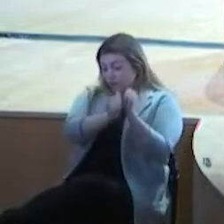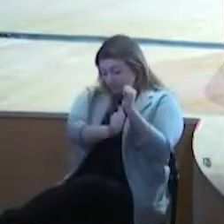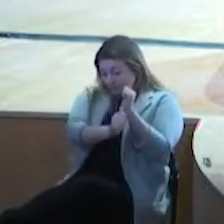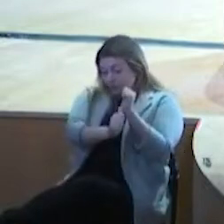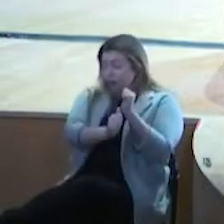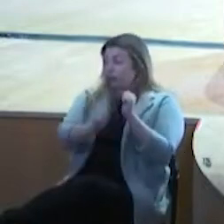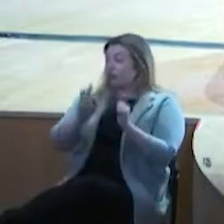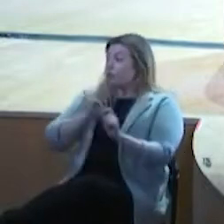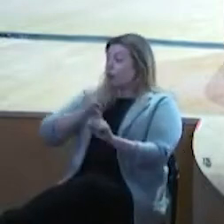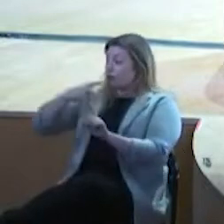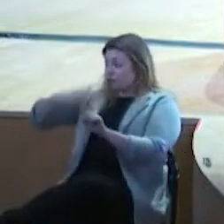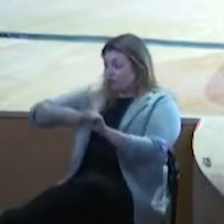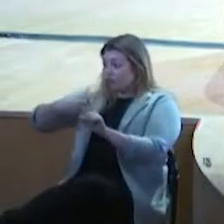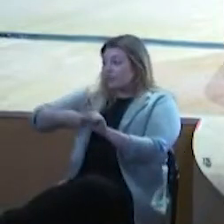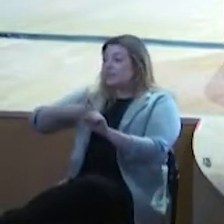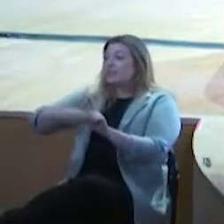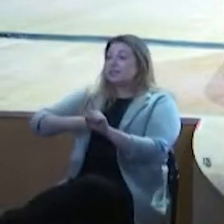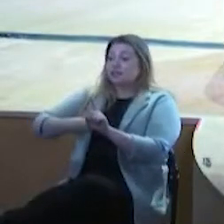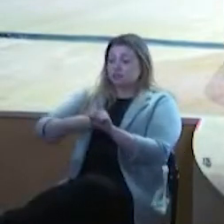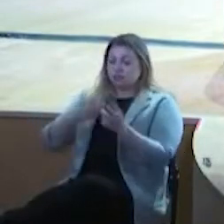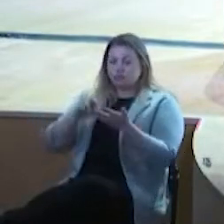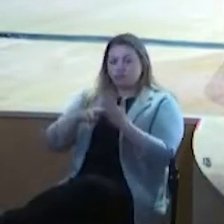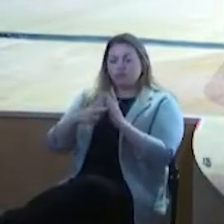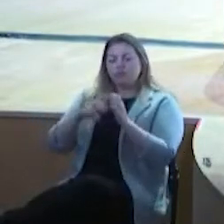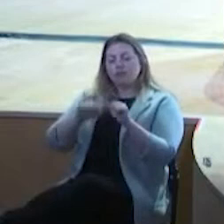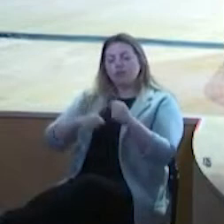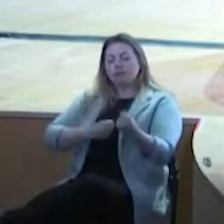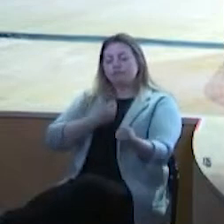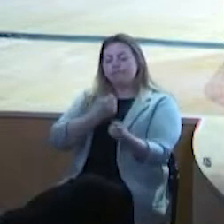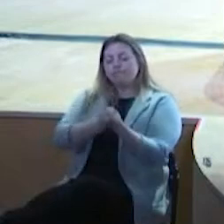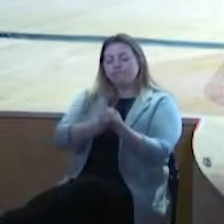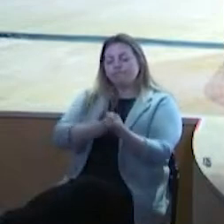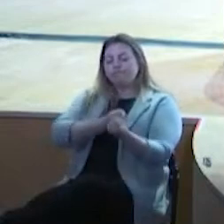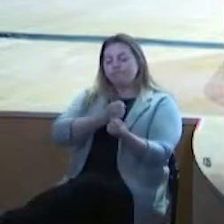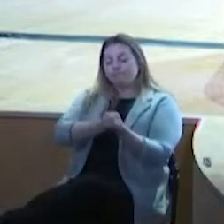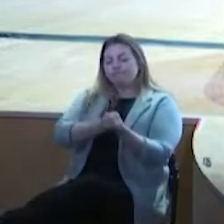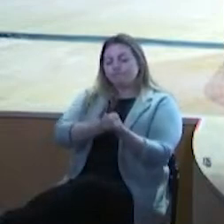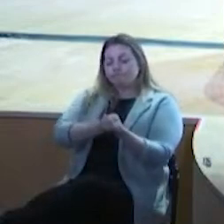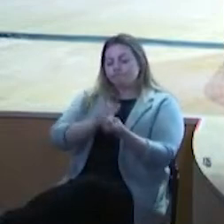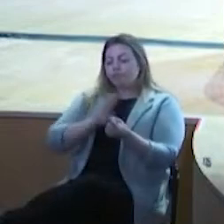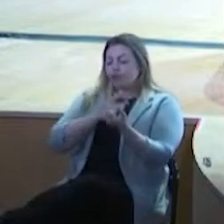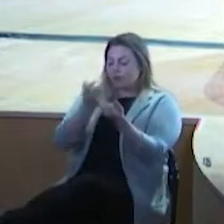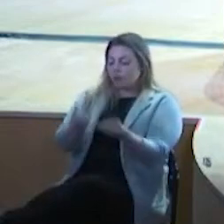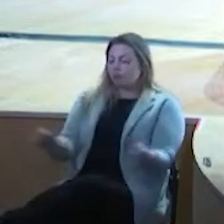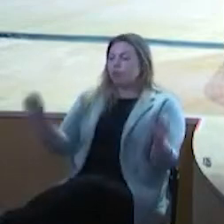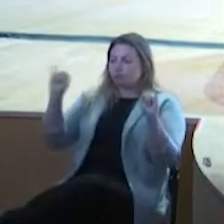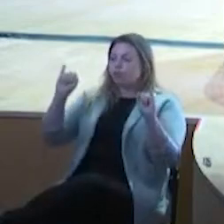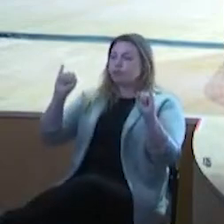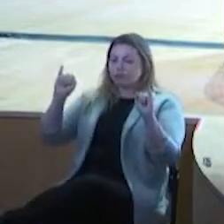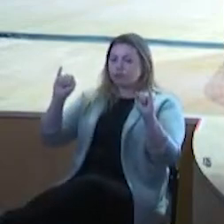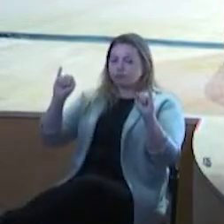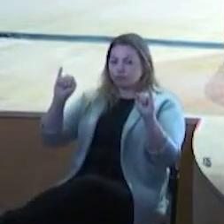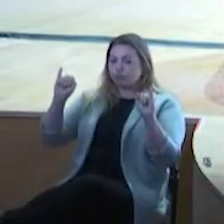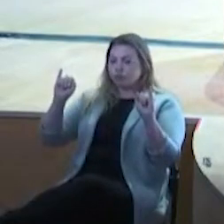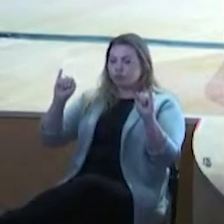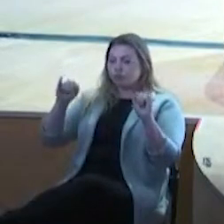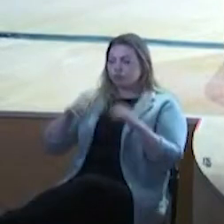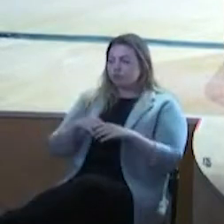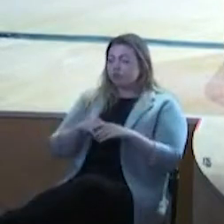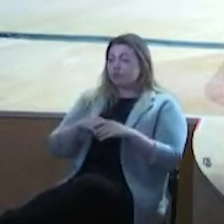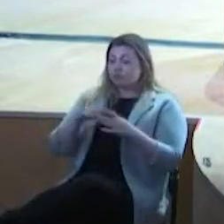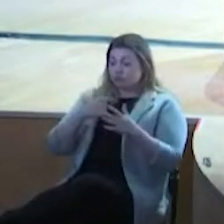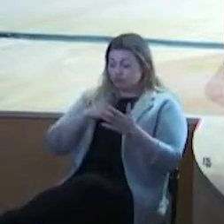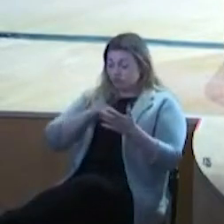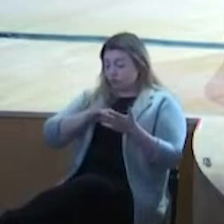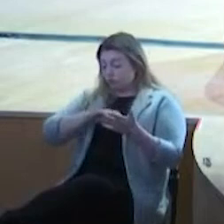of the water, fortified and supported our sovereignty so that we can